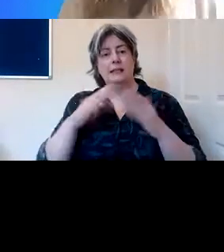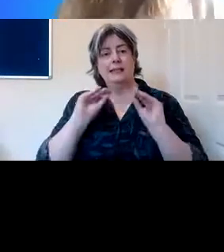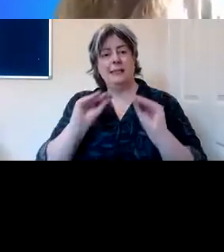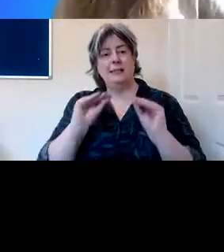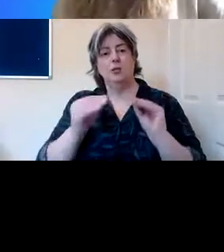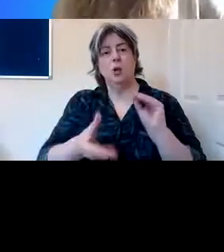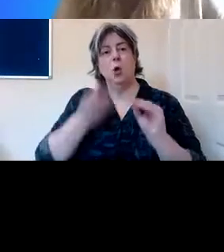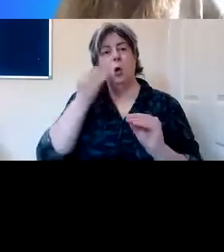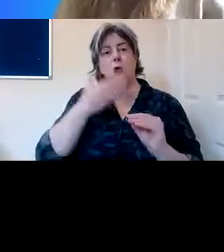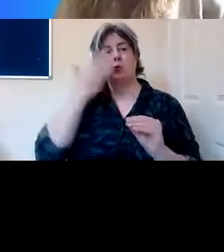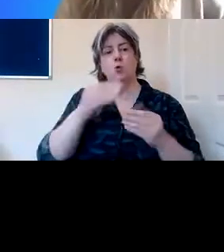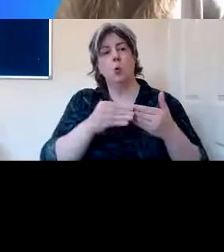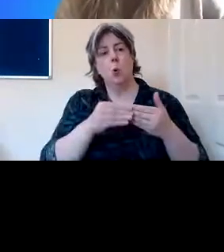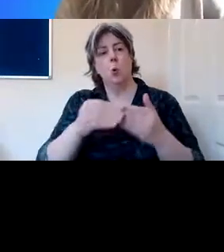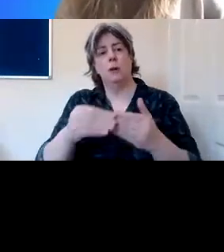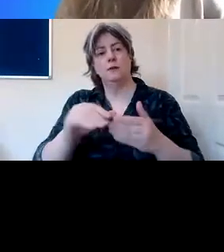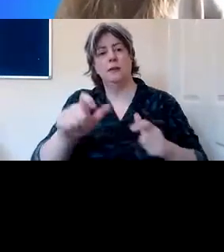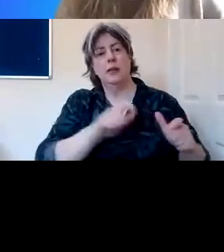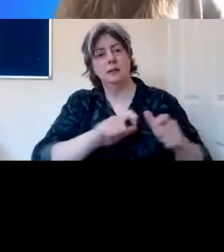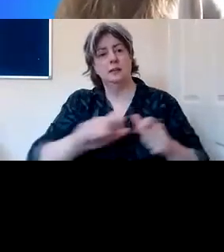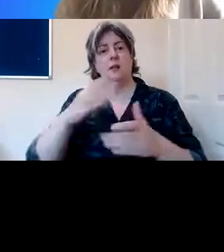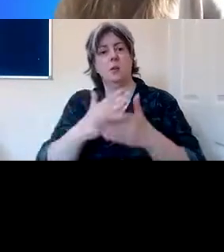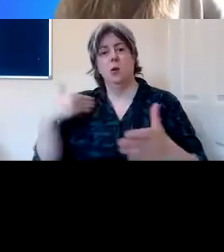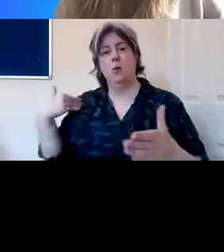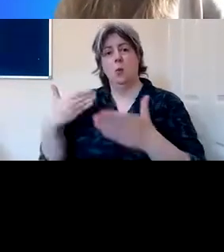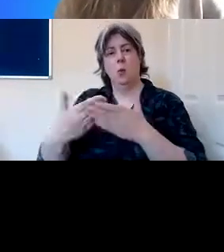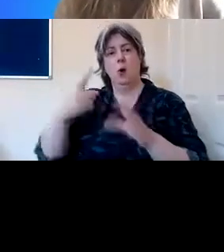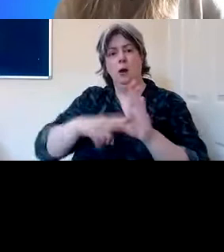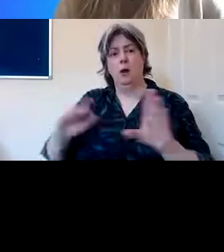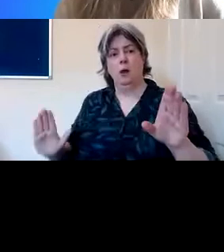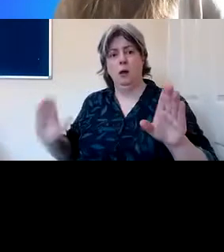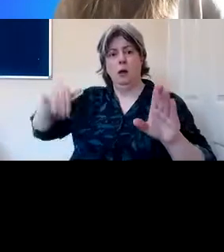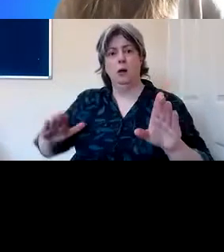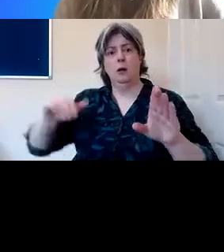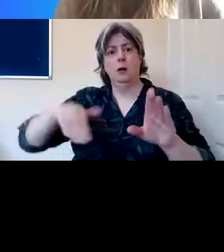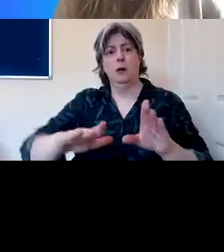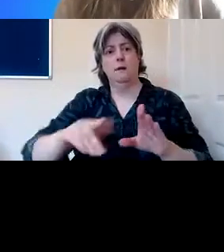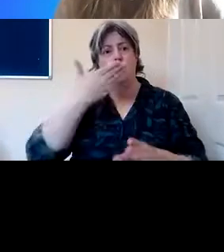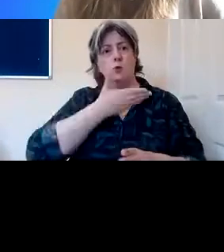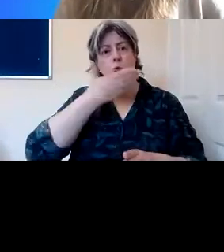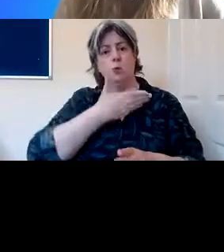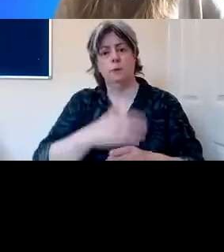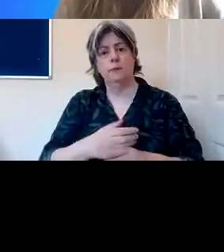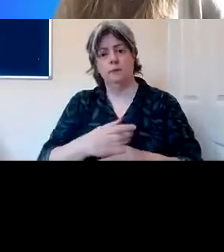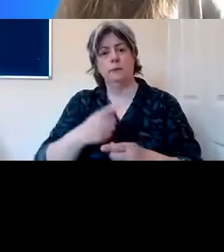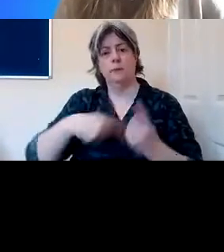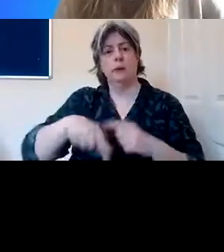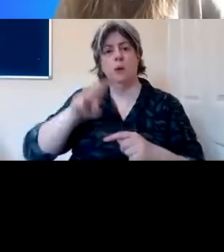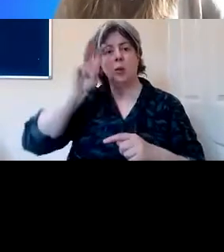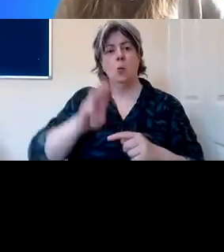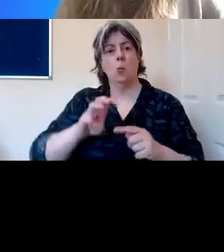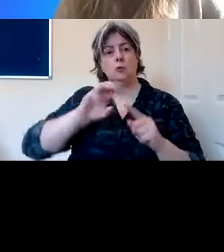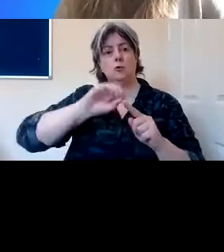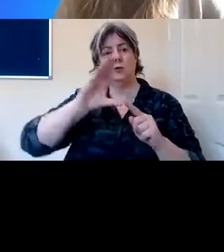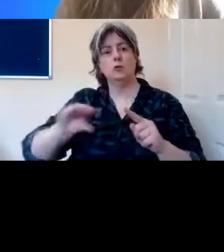through what has been a very unpredictable year for our schools. We as Welsh Conservatives, we have backed calls